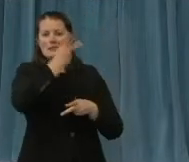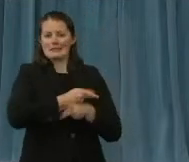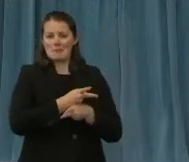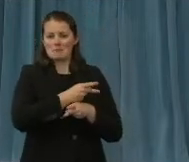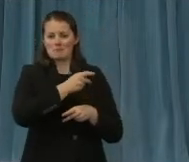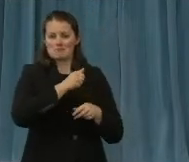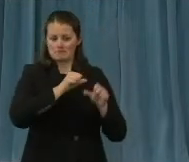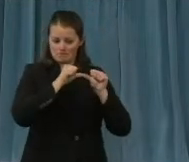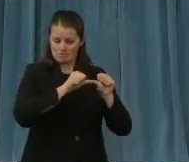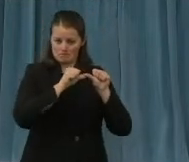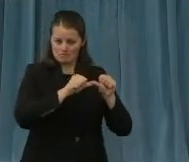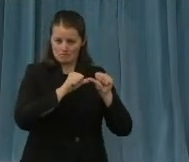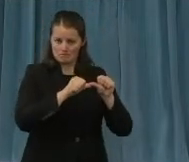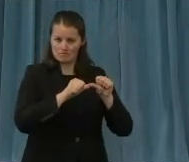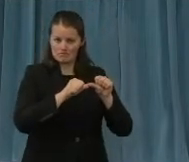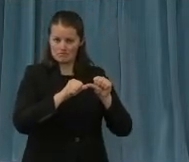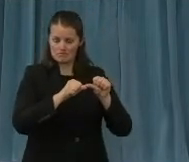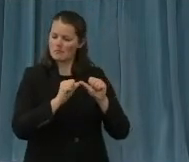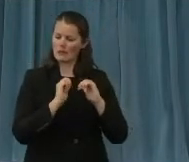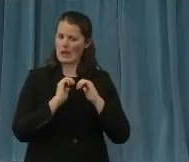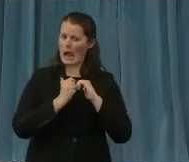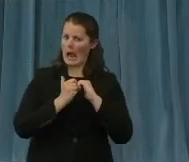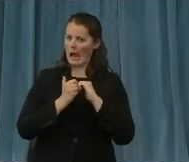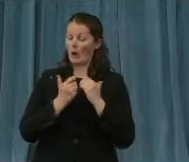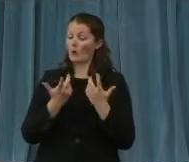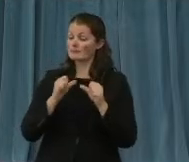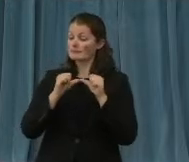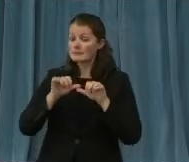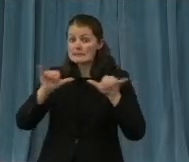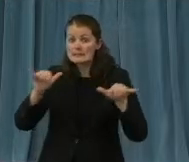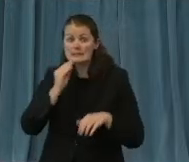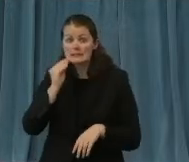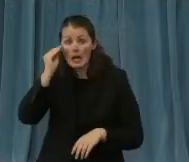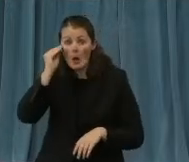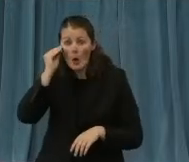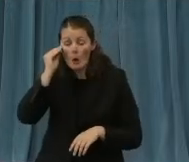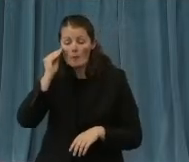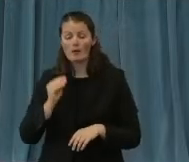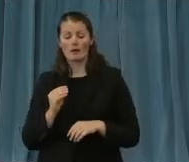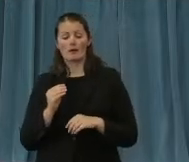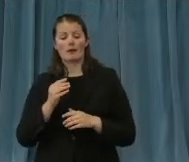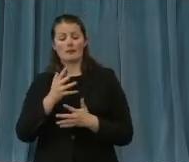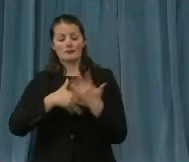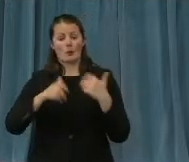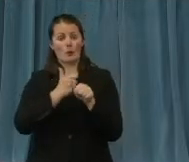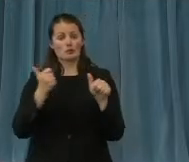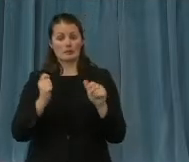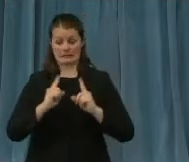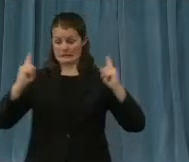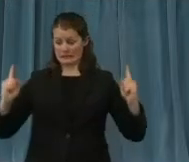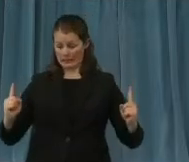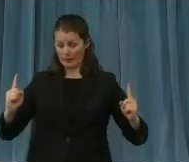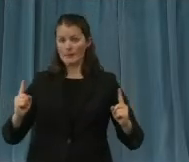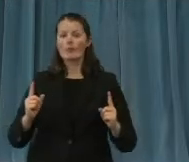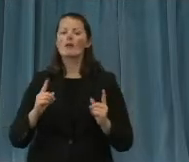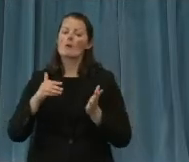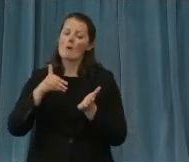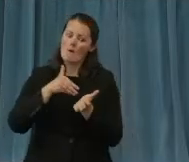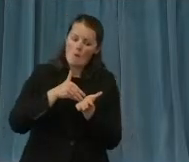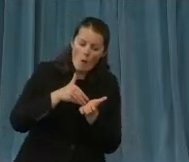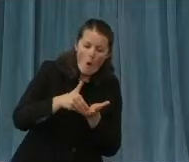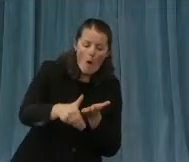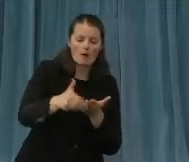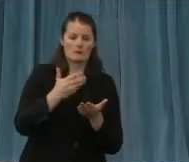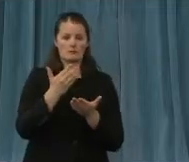us flatten the curve, like staying home, practicing aggressive social distancing, and frequent hand washing, are still critical to